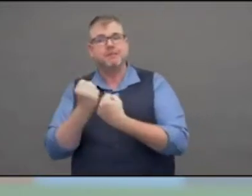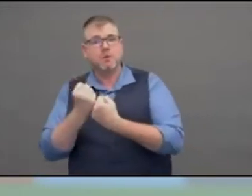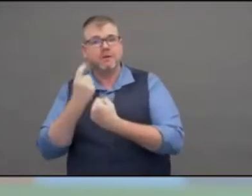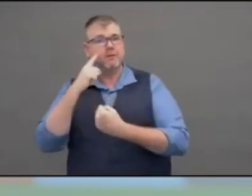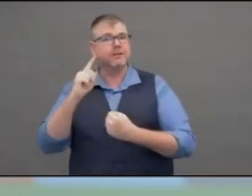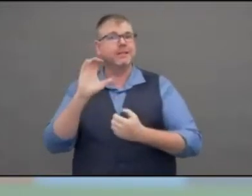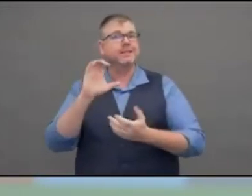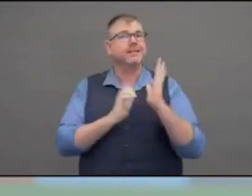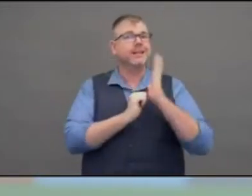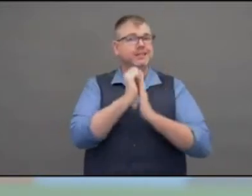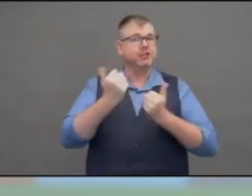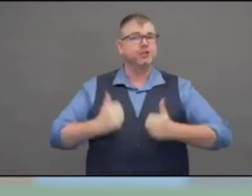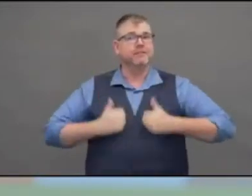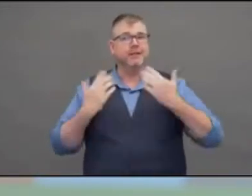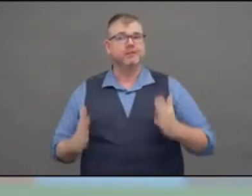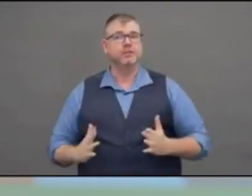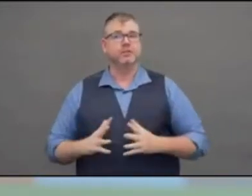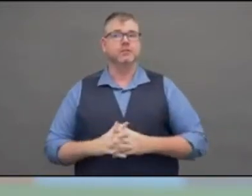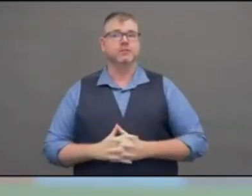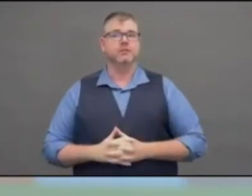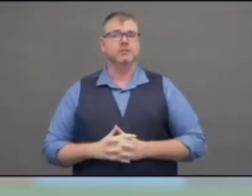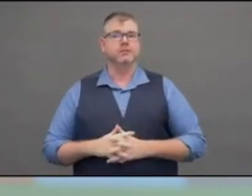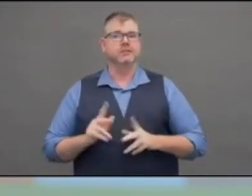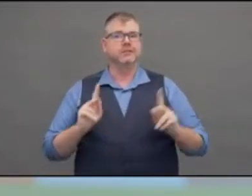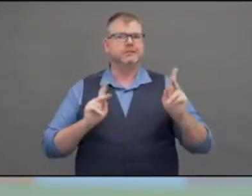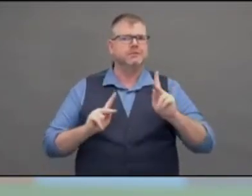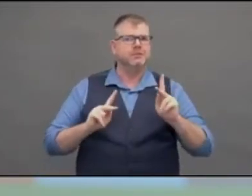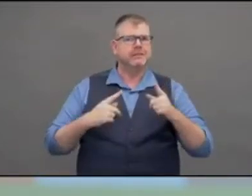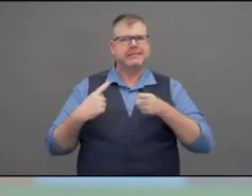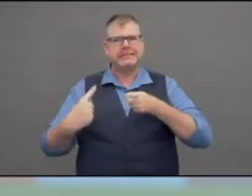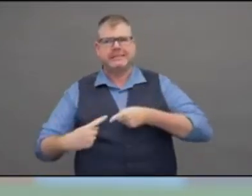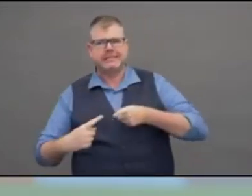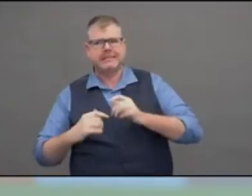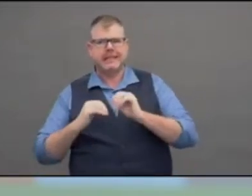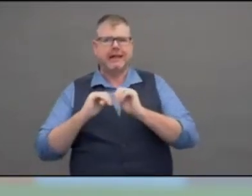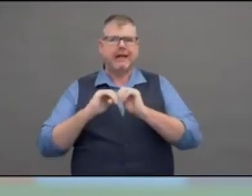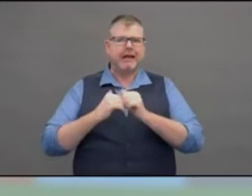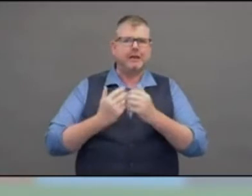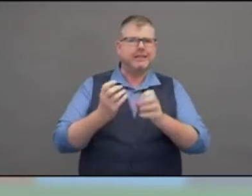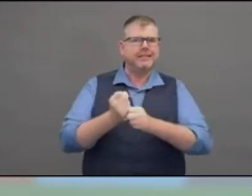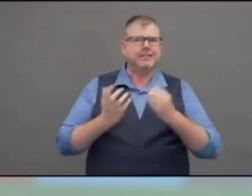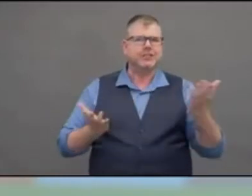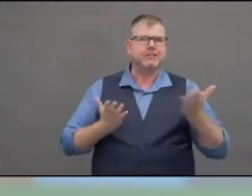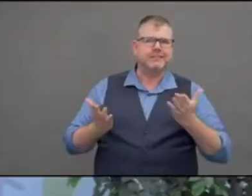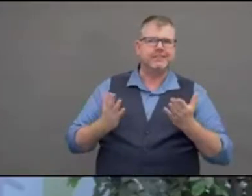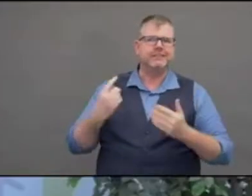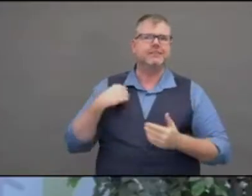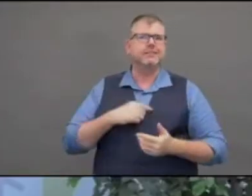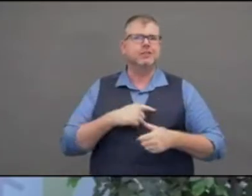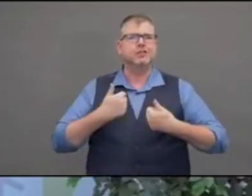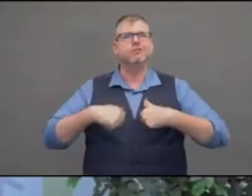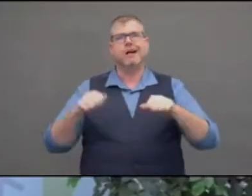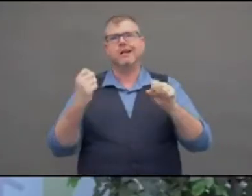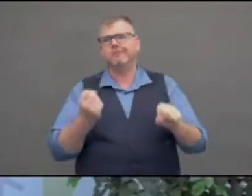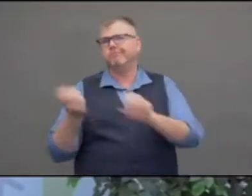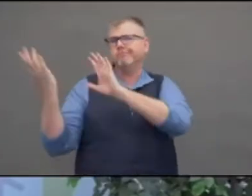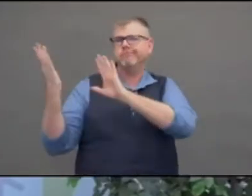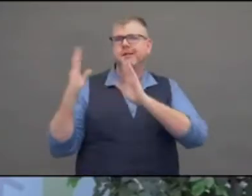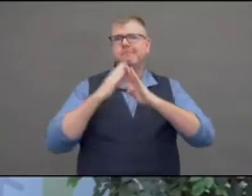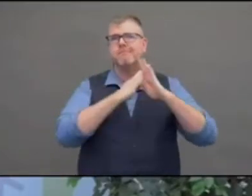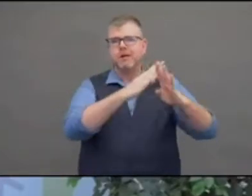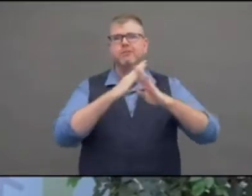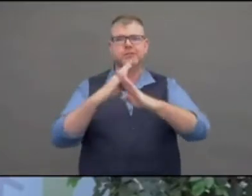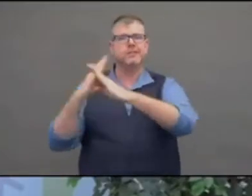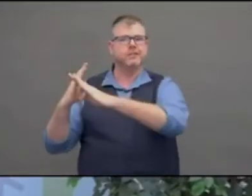and by removing those barriers to equal health care to the Latino community. And that's important to us. That's great. So it's